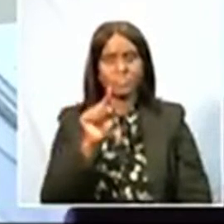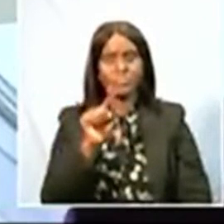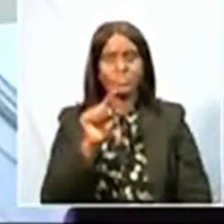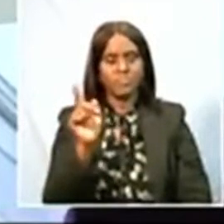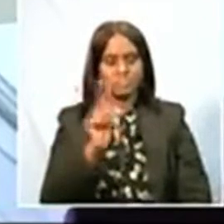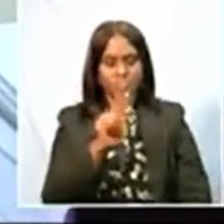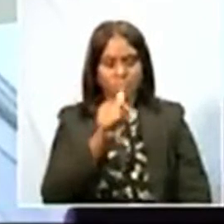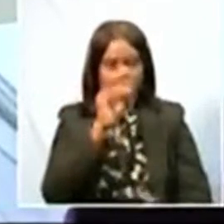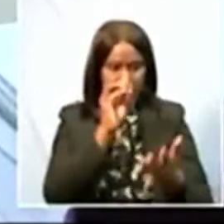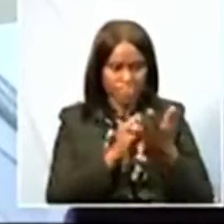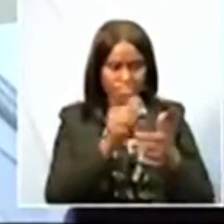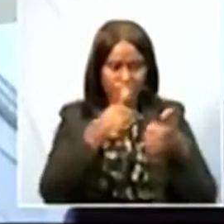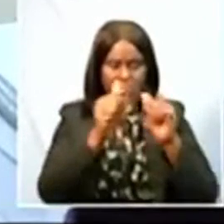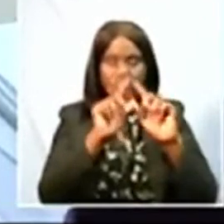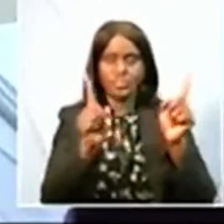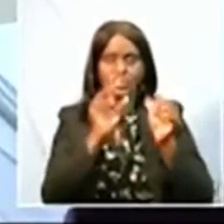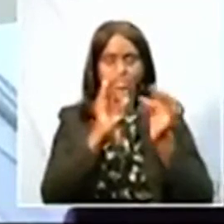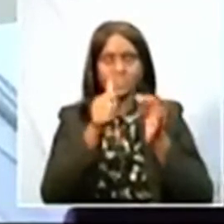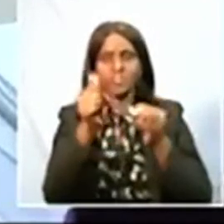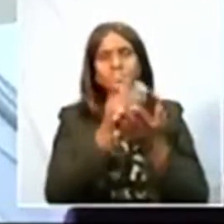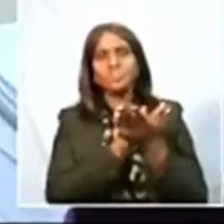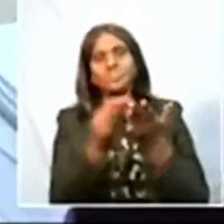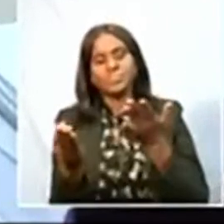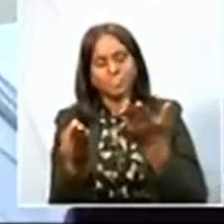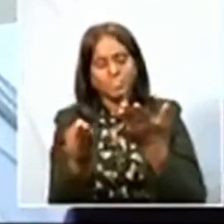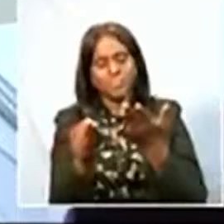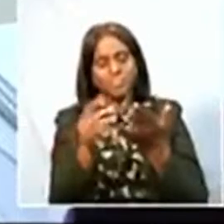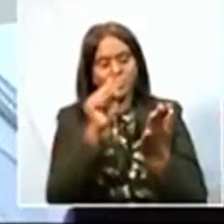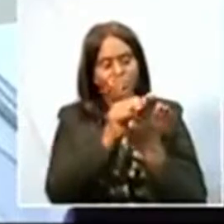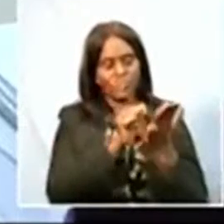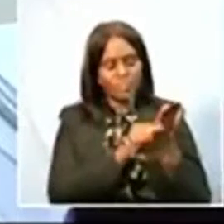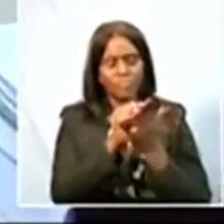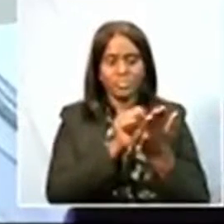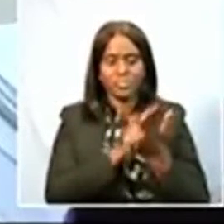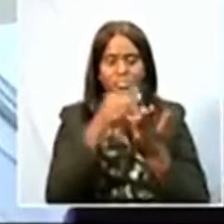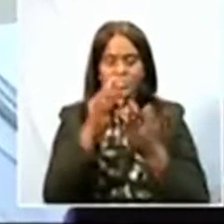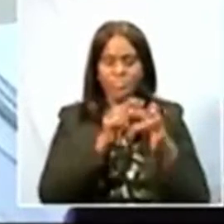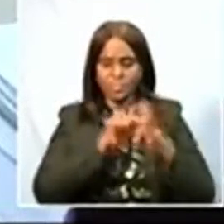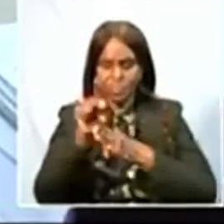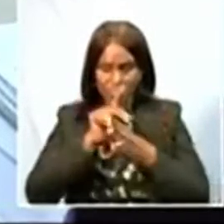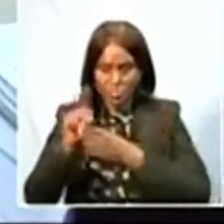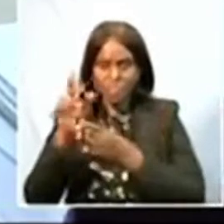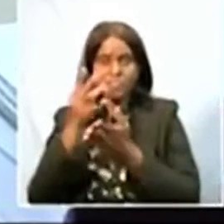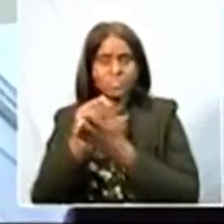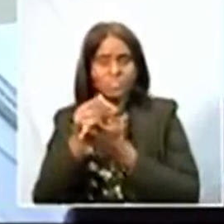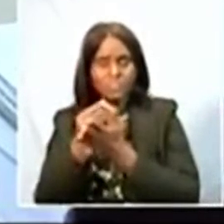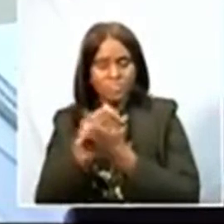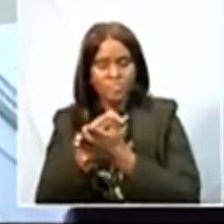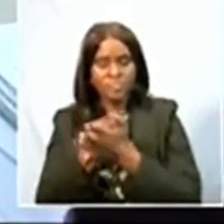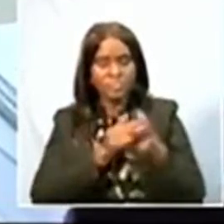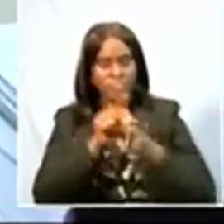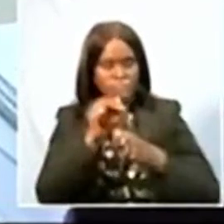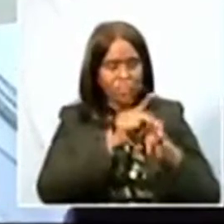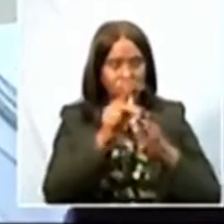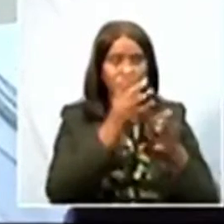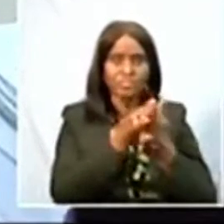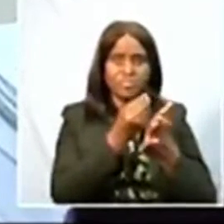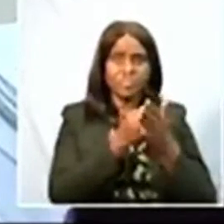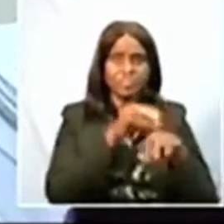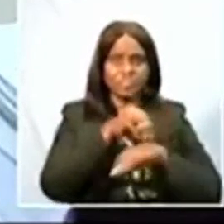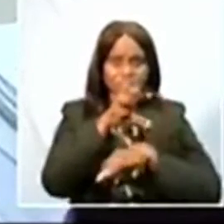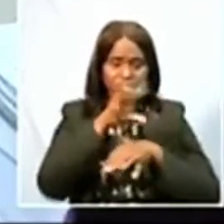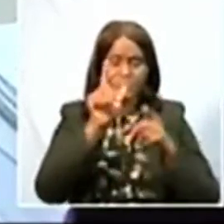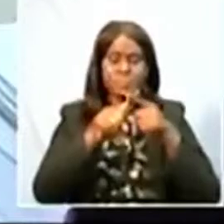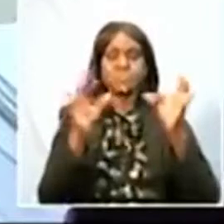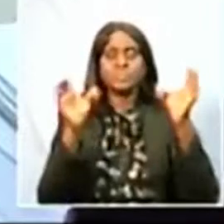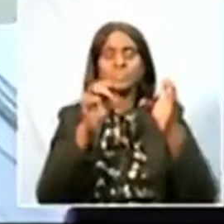where do you place yourself if you failed the test of a professional financial advisor to the